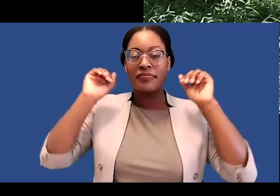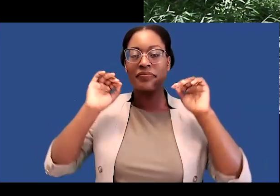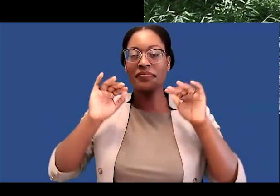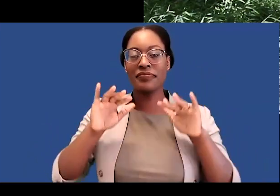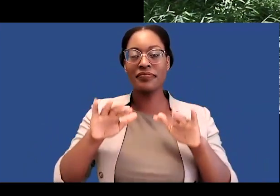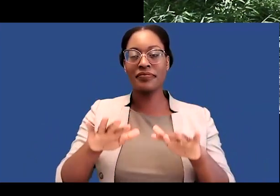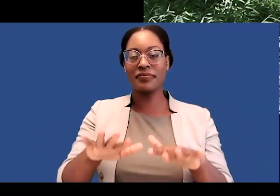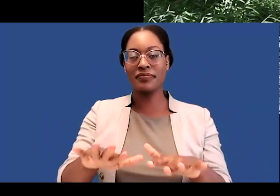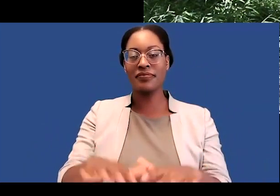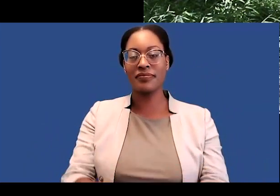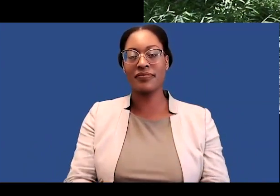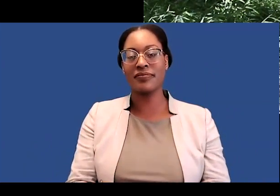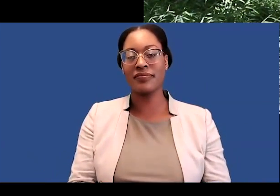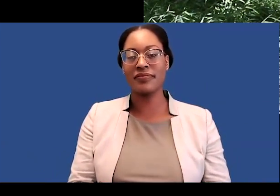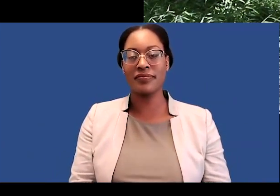and exhale.